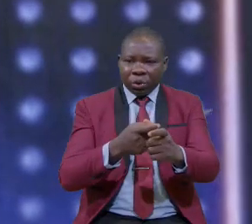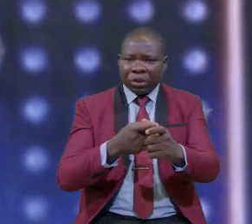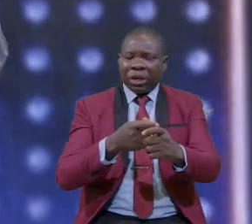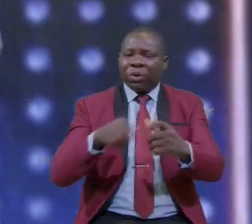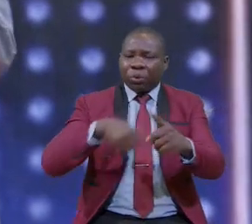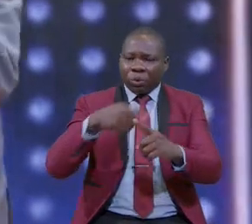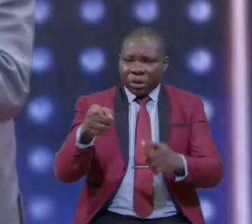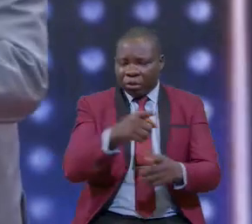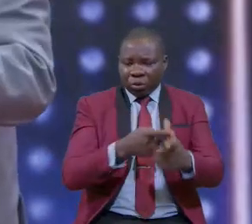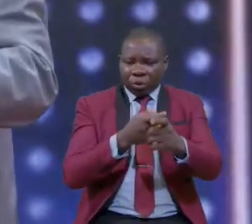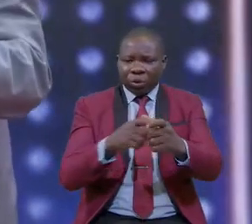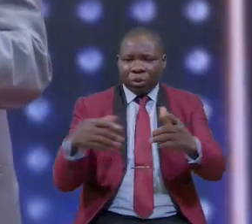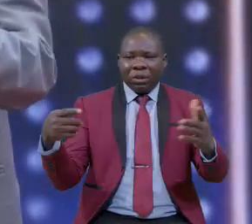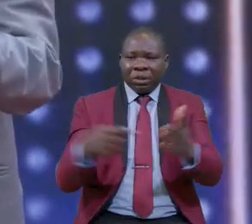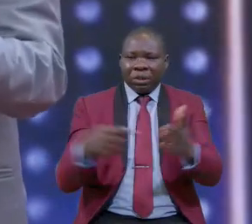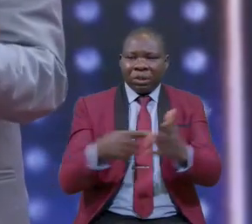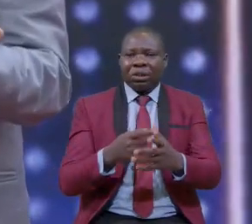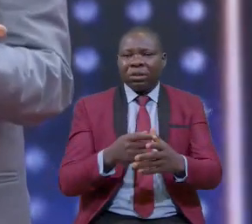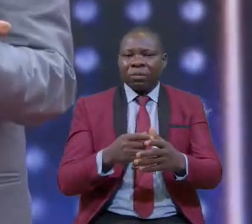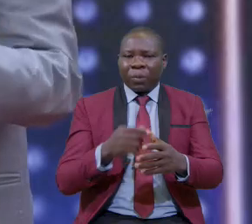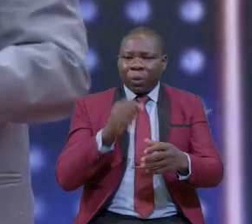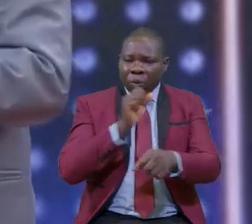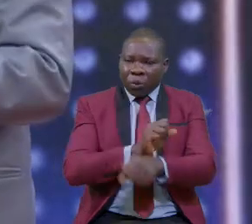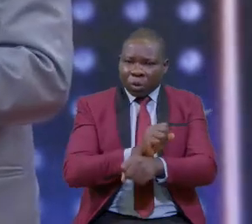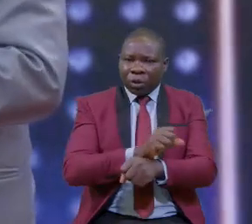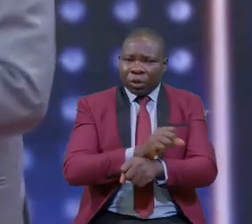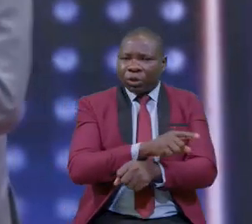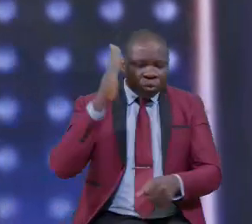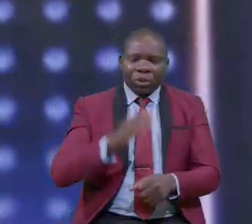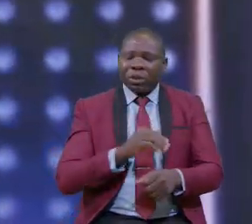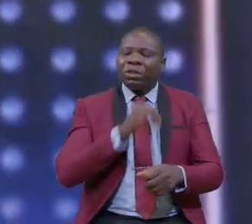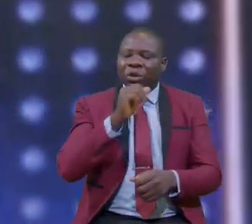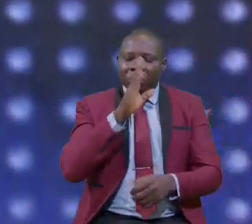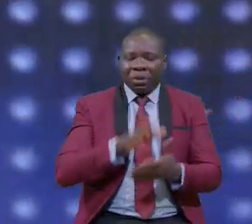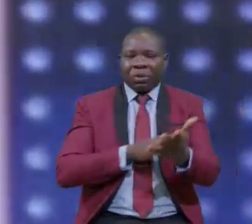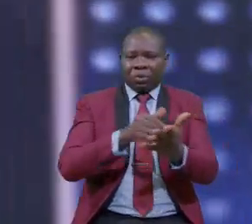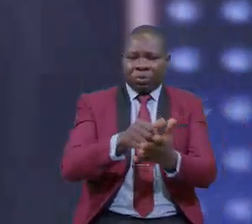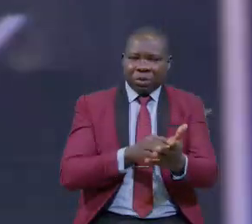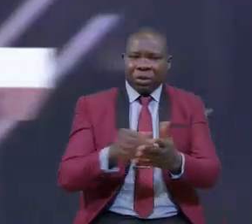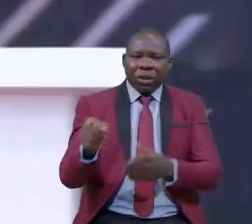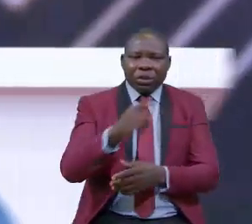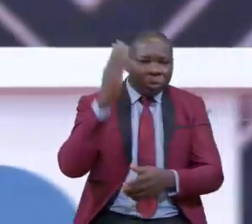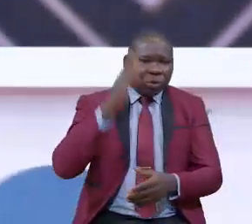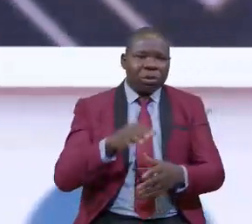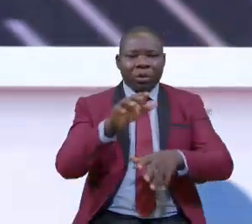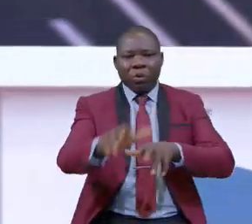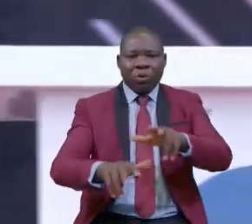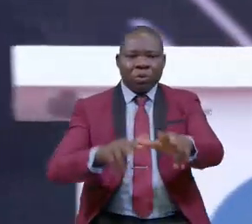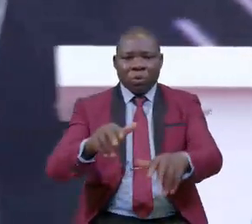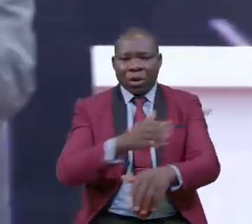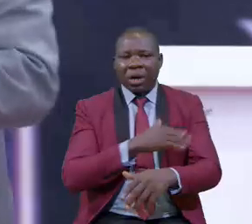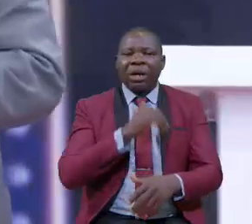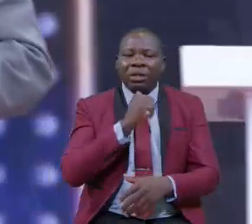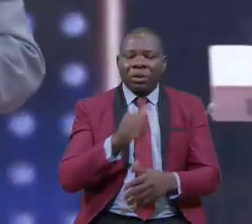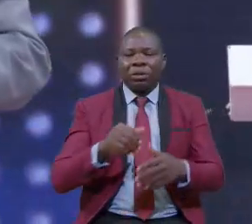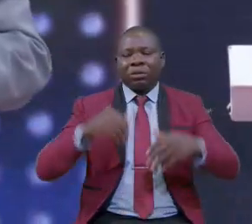will not be weary. And it says you shall walk, they shall walk and not faint. Well, you know all the